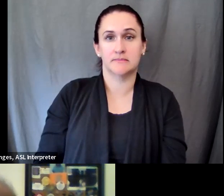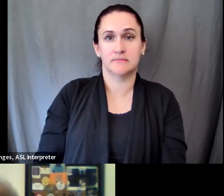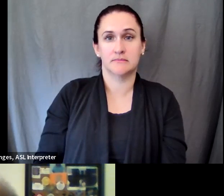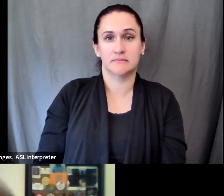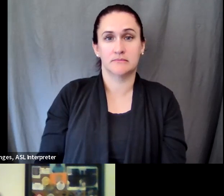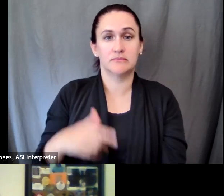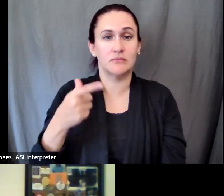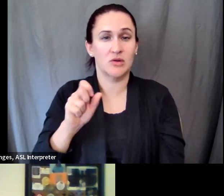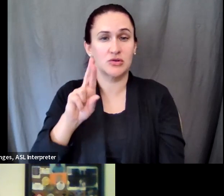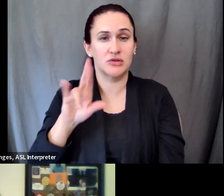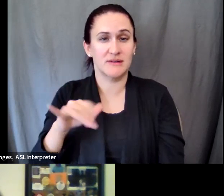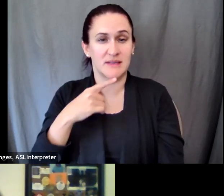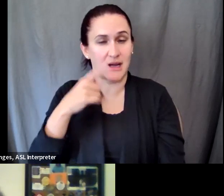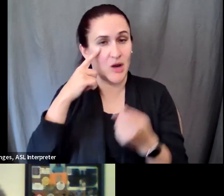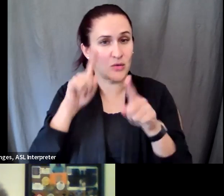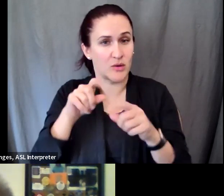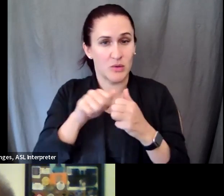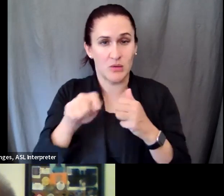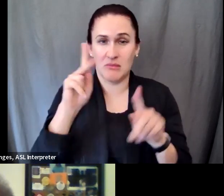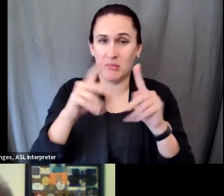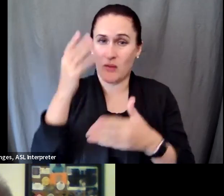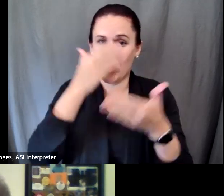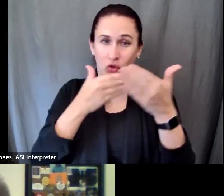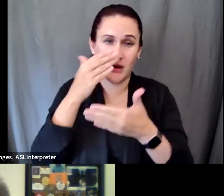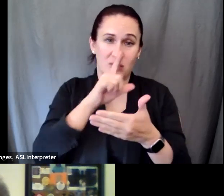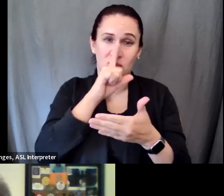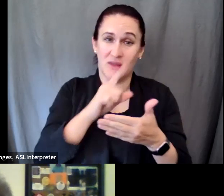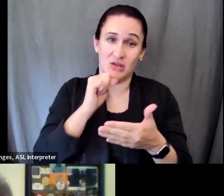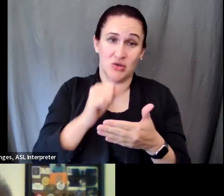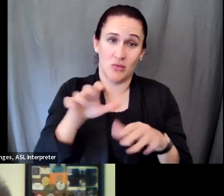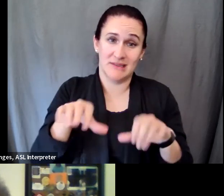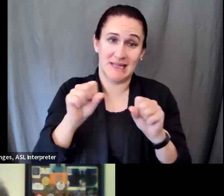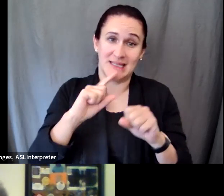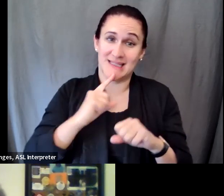You know, I agree with you. People overlook, and more importantly, they don't take it seriously.